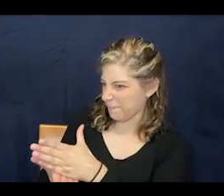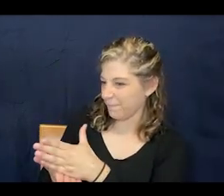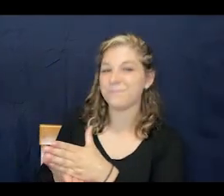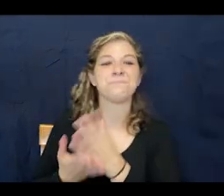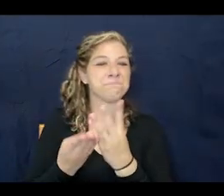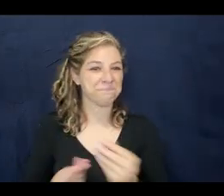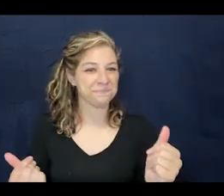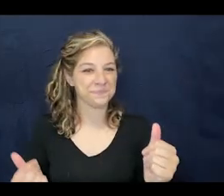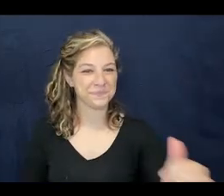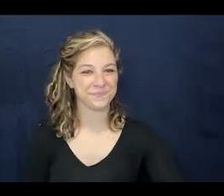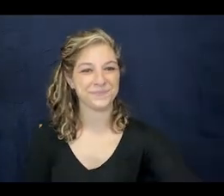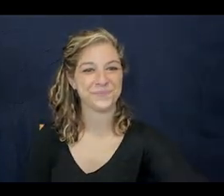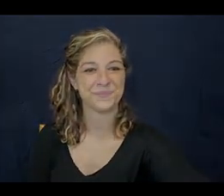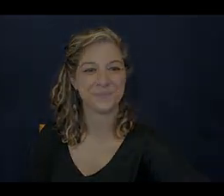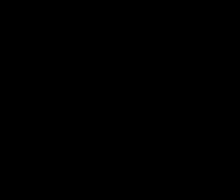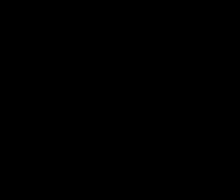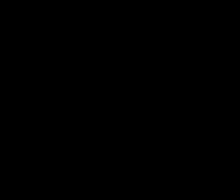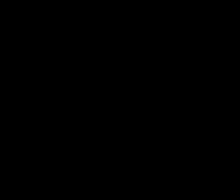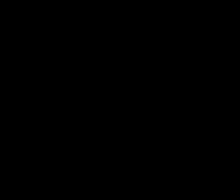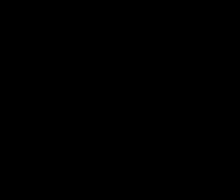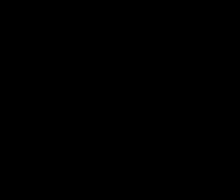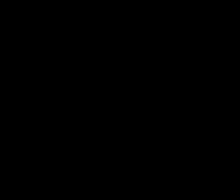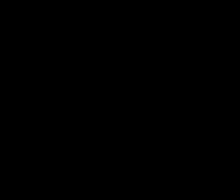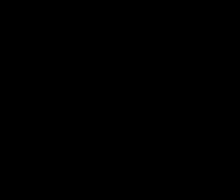Knock it off, Wally.